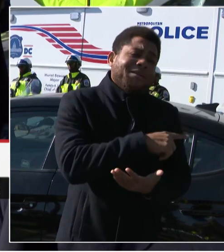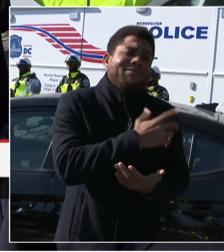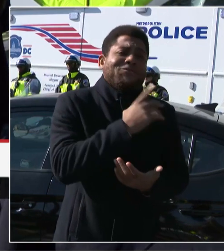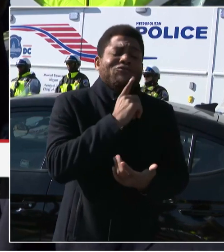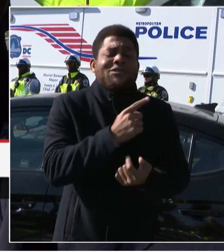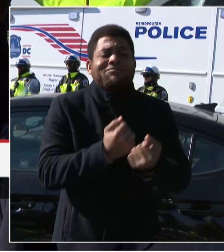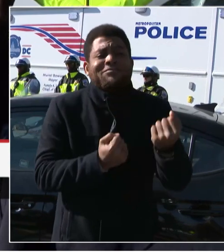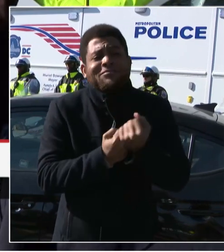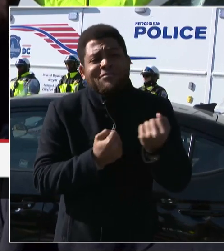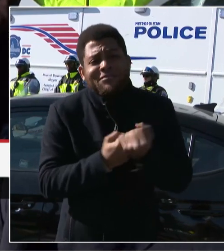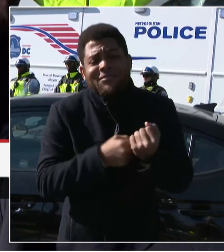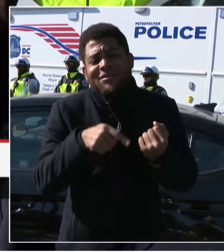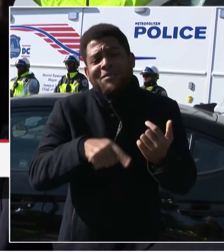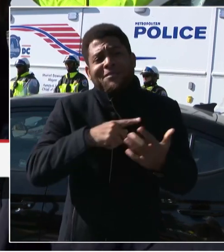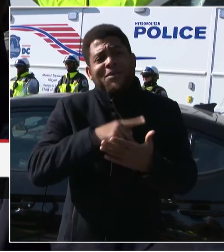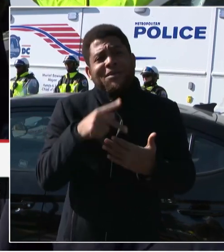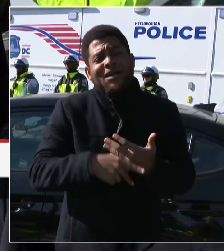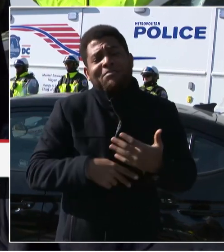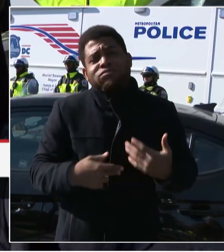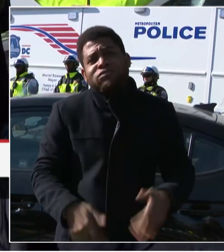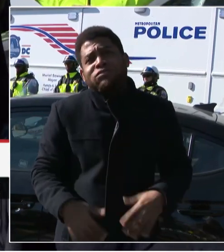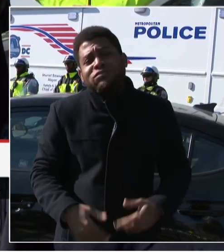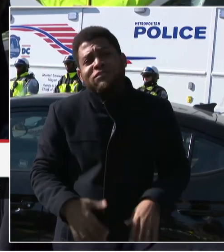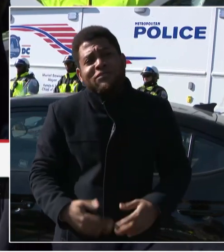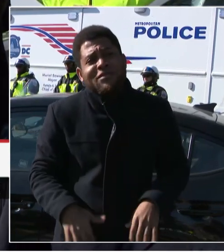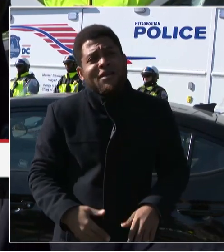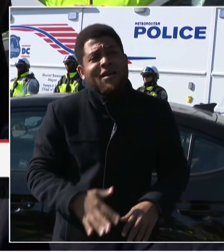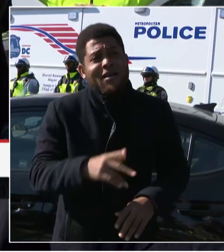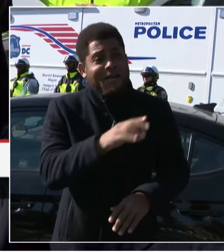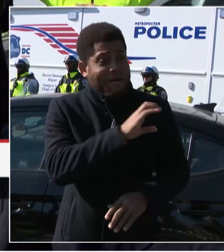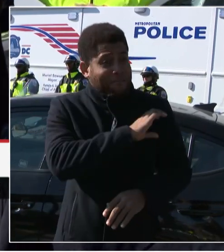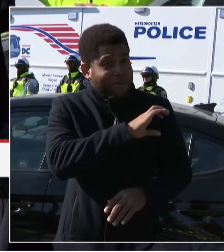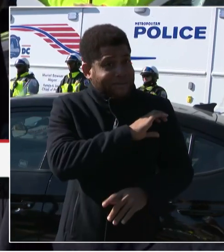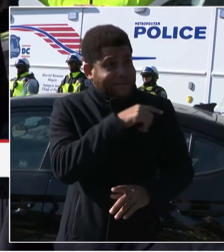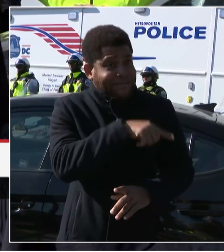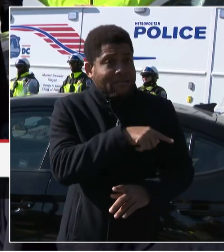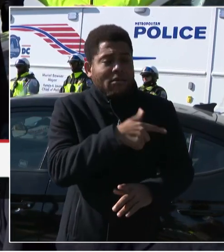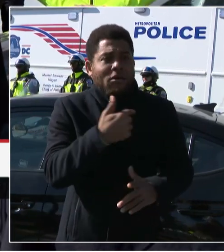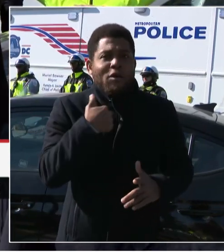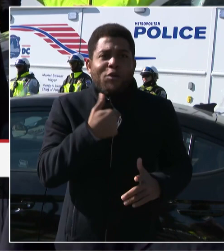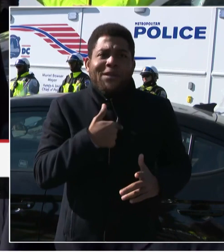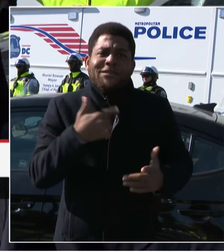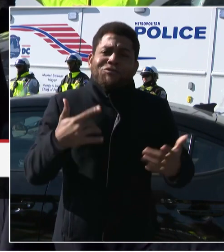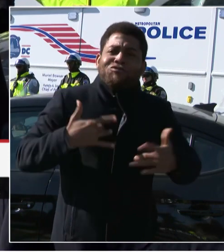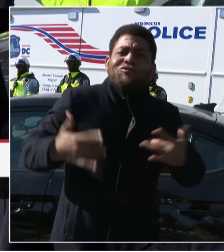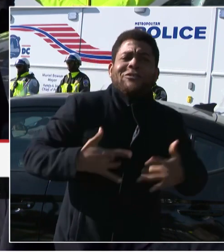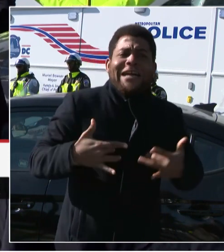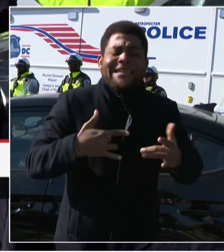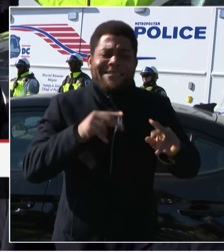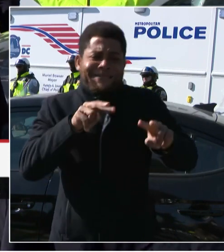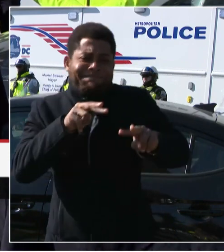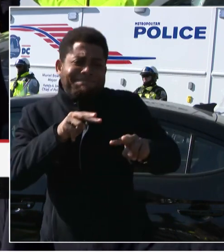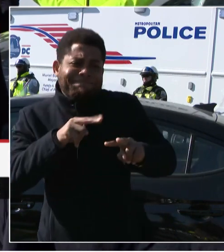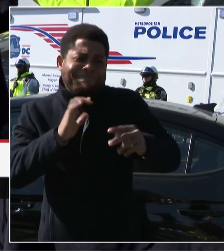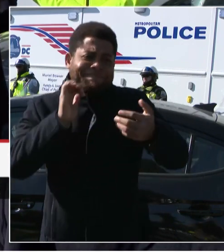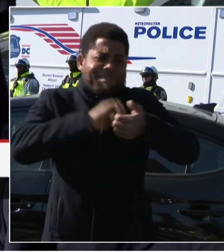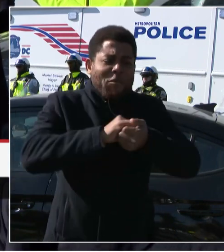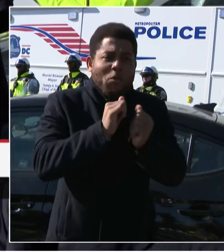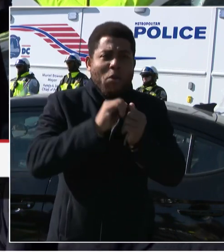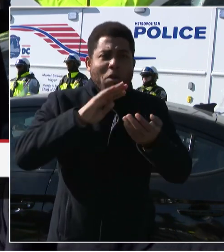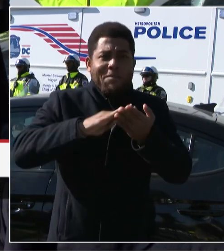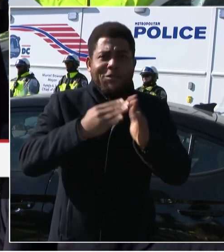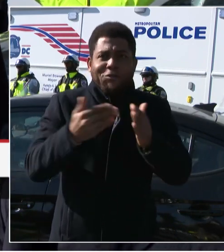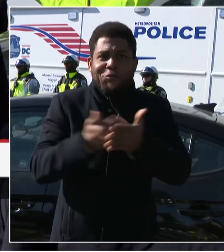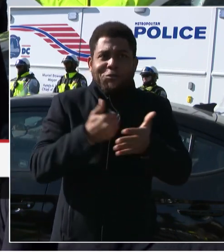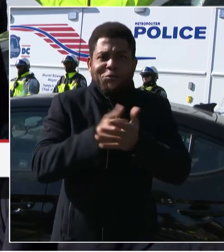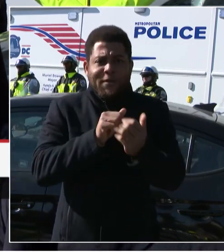the mayor briefly shared, the members of the Metropolitan Police Department are excited to partner with our community on another strategy that can be used to